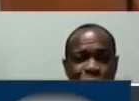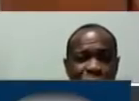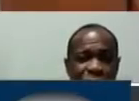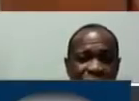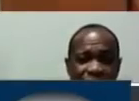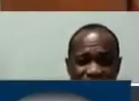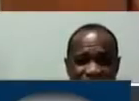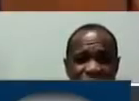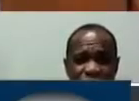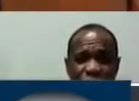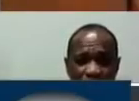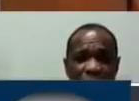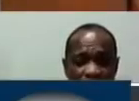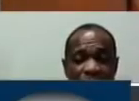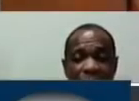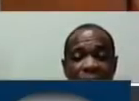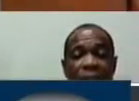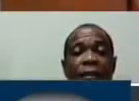Thank you very much, CMO.